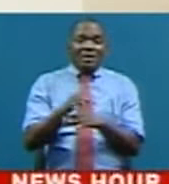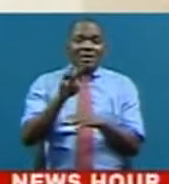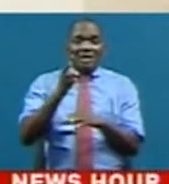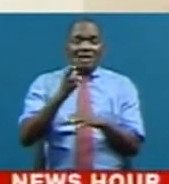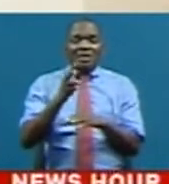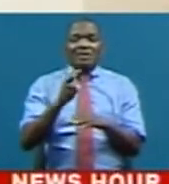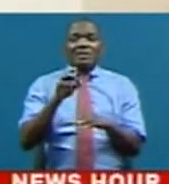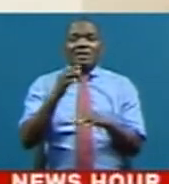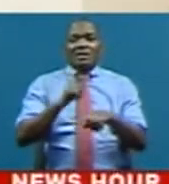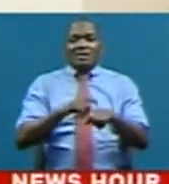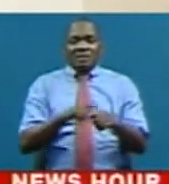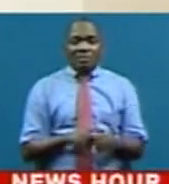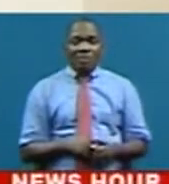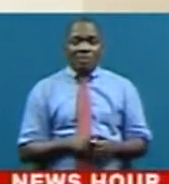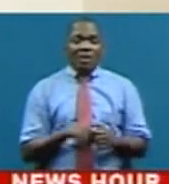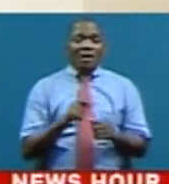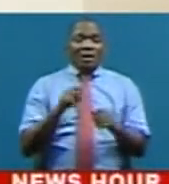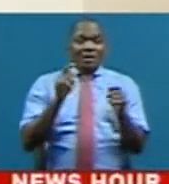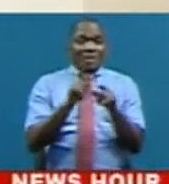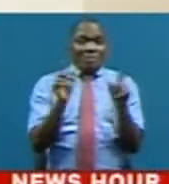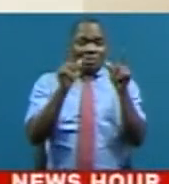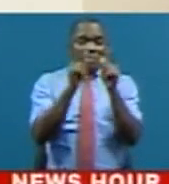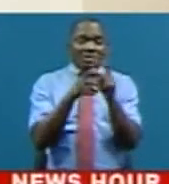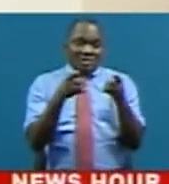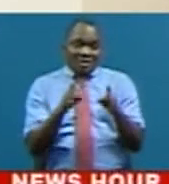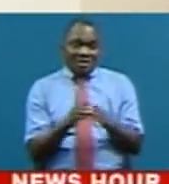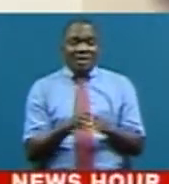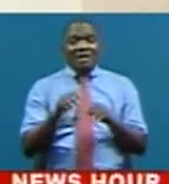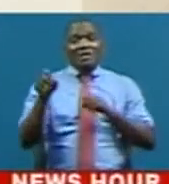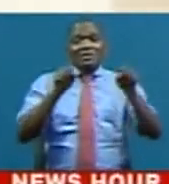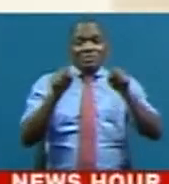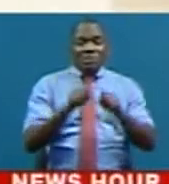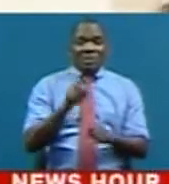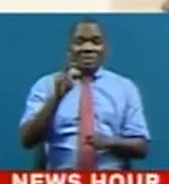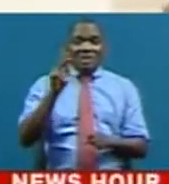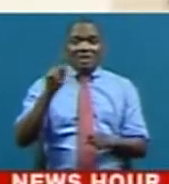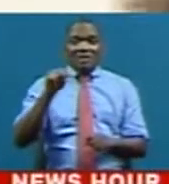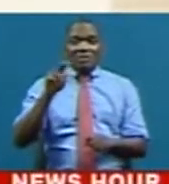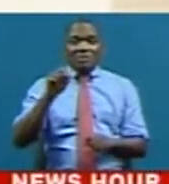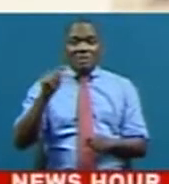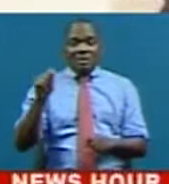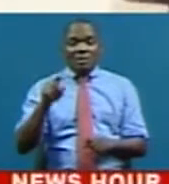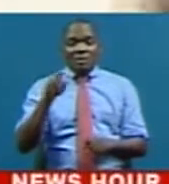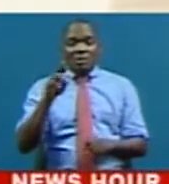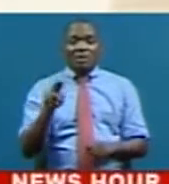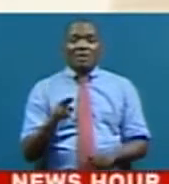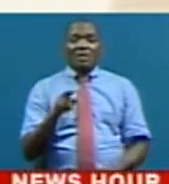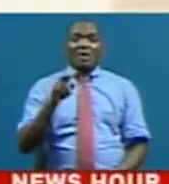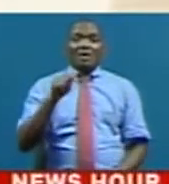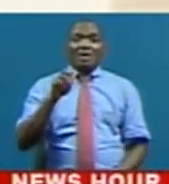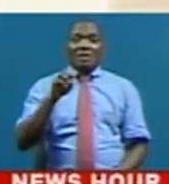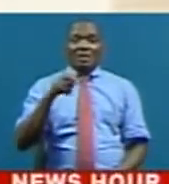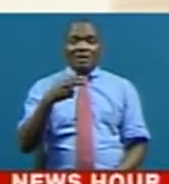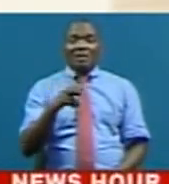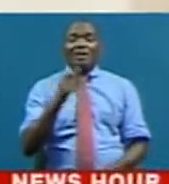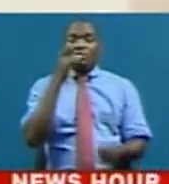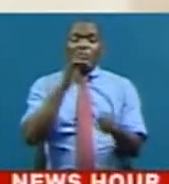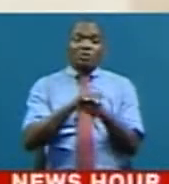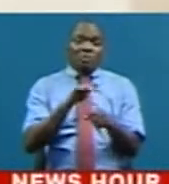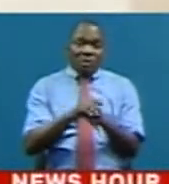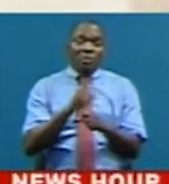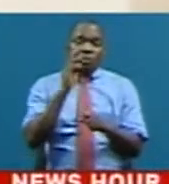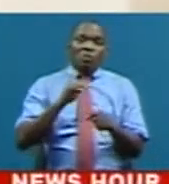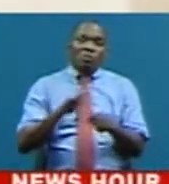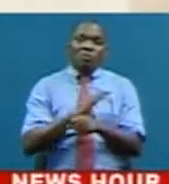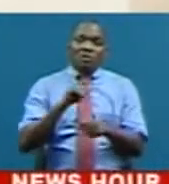9 preliminary rounds. At the launch, the Director of Sports, KNUST, Dr. Anthony Tete,